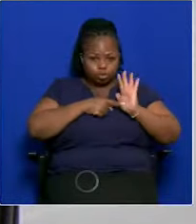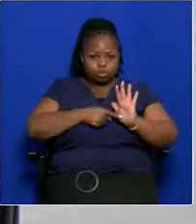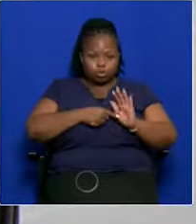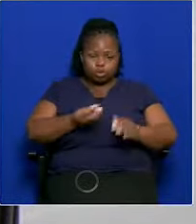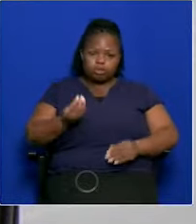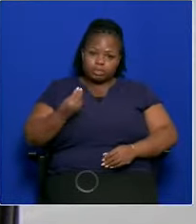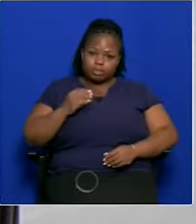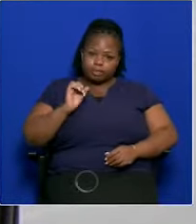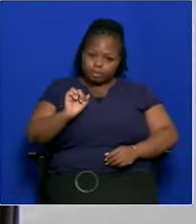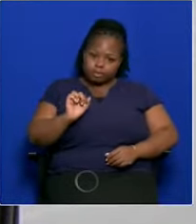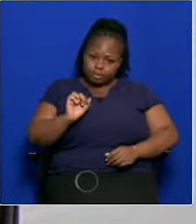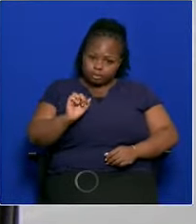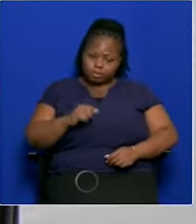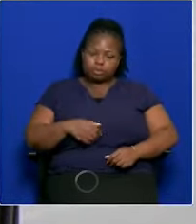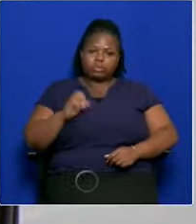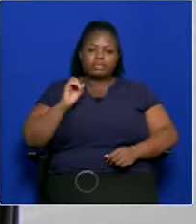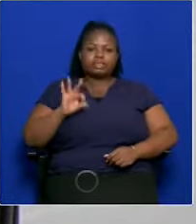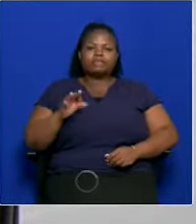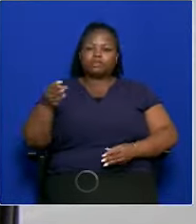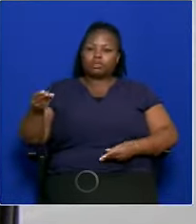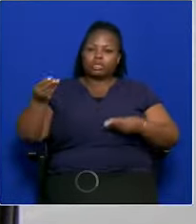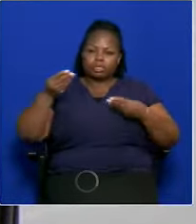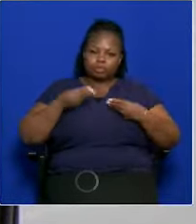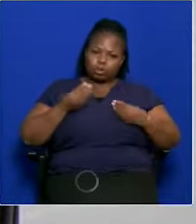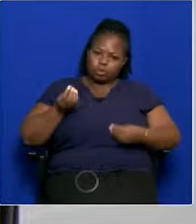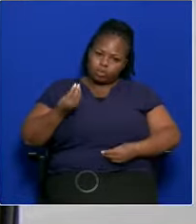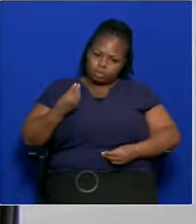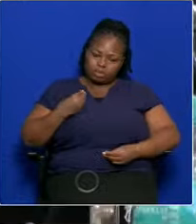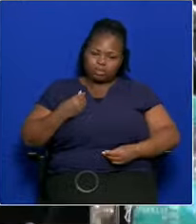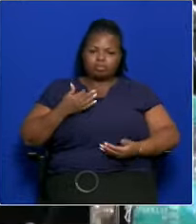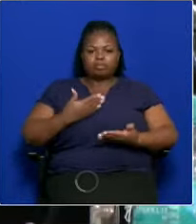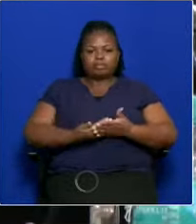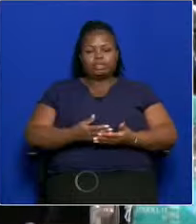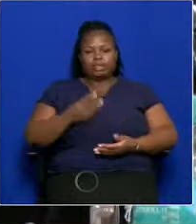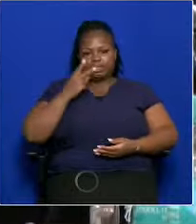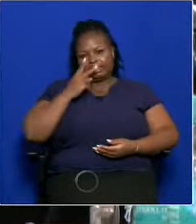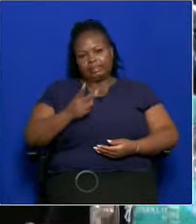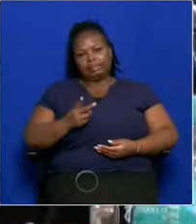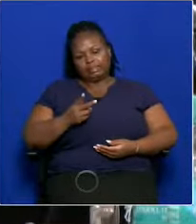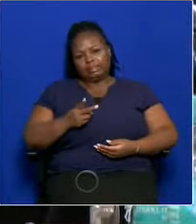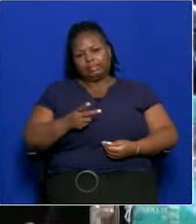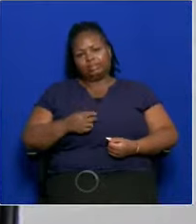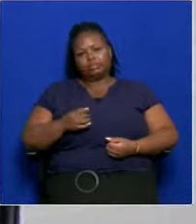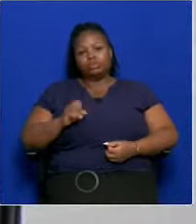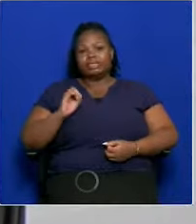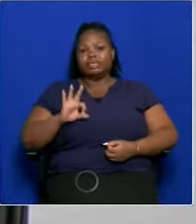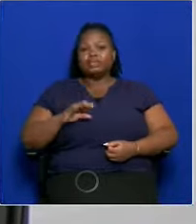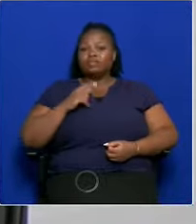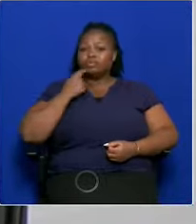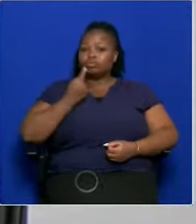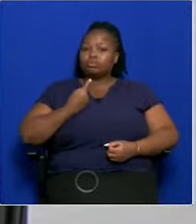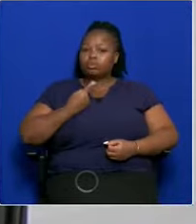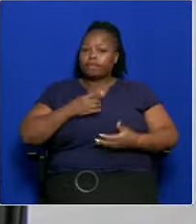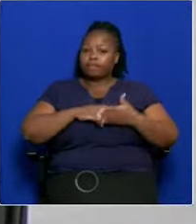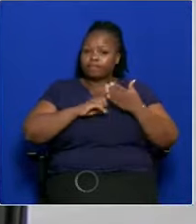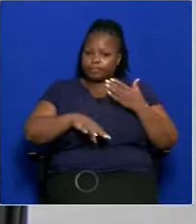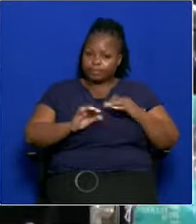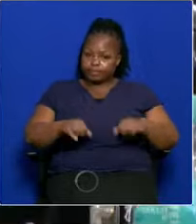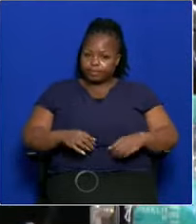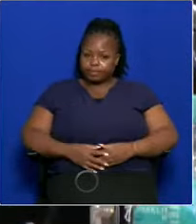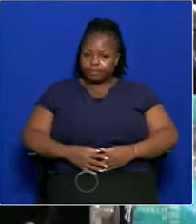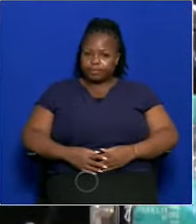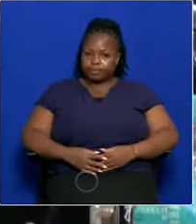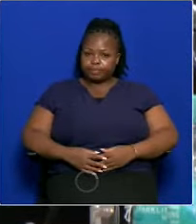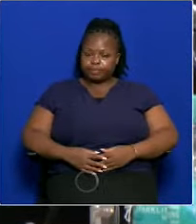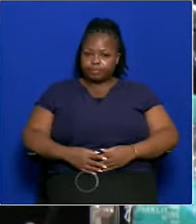if you had provided the WhatsApps, we would have been able to see those instances where you deleted. Yes. But you chose